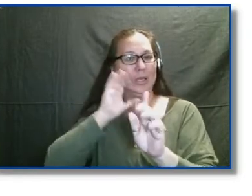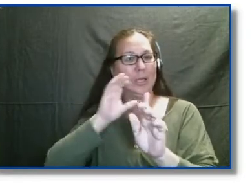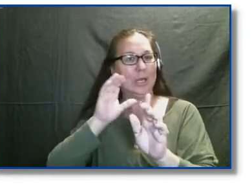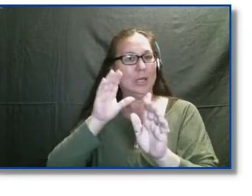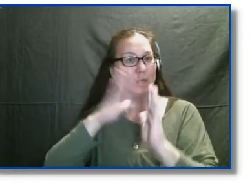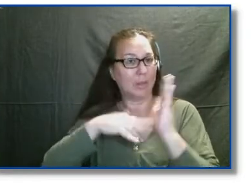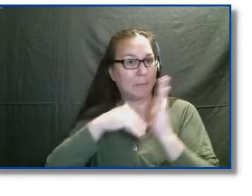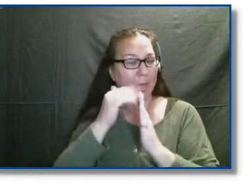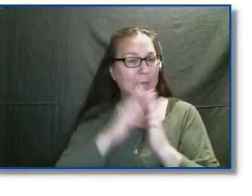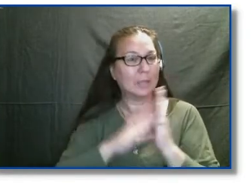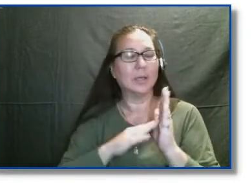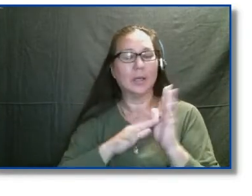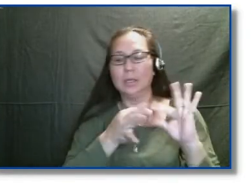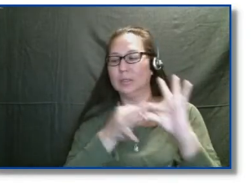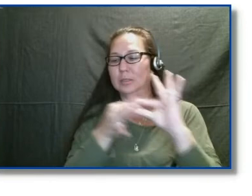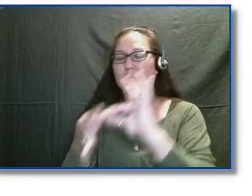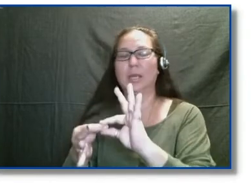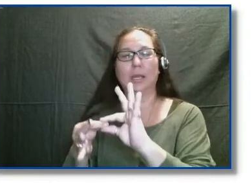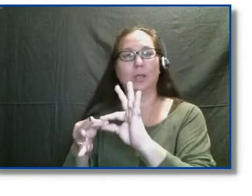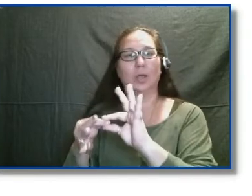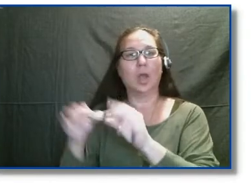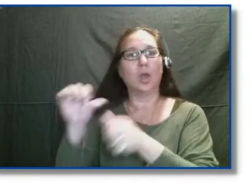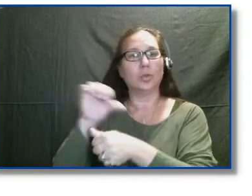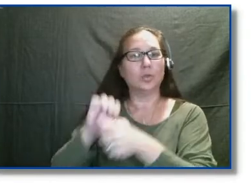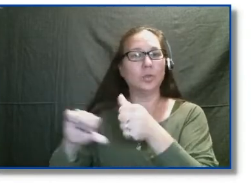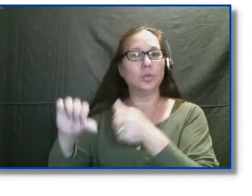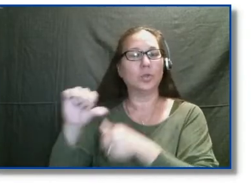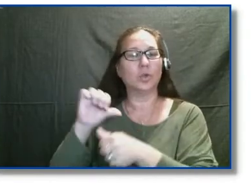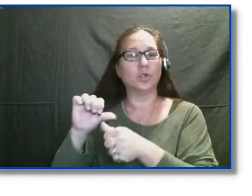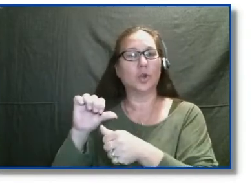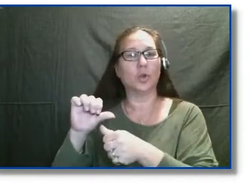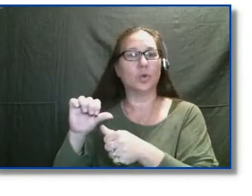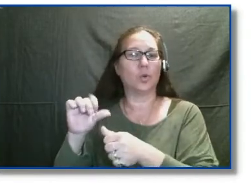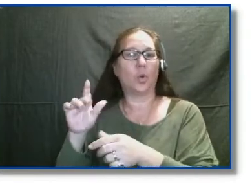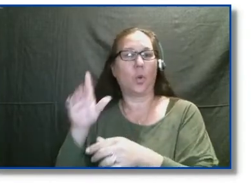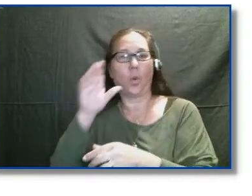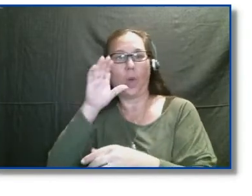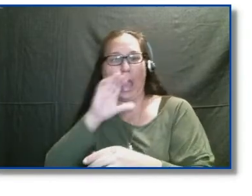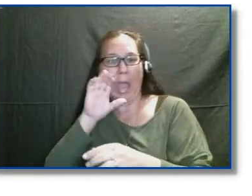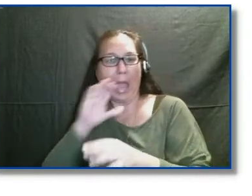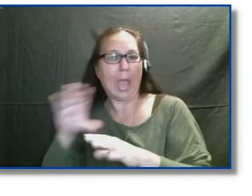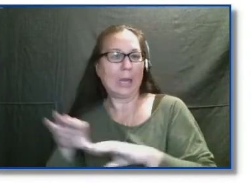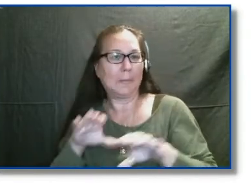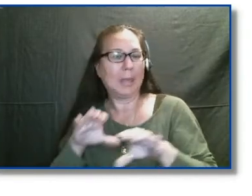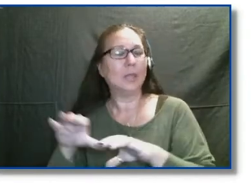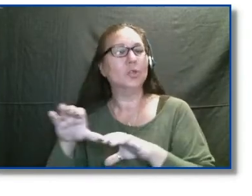an social animation called Artificial Society, which was created by